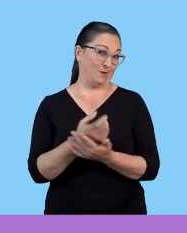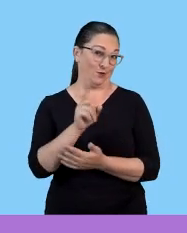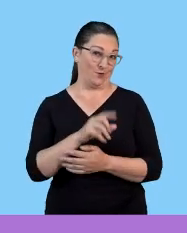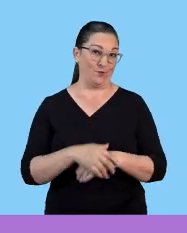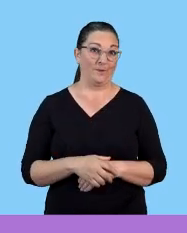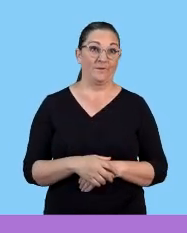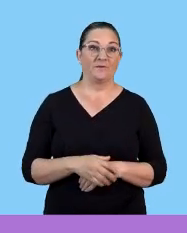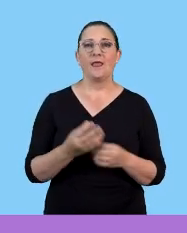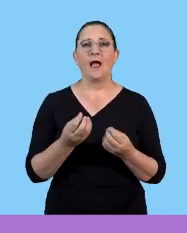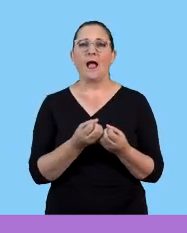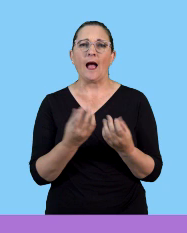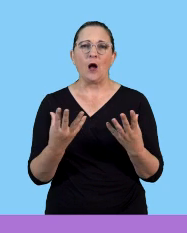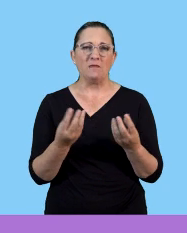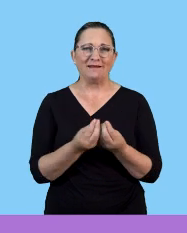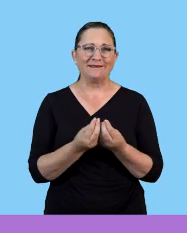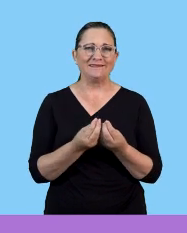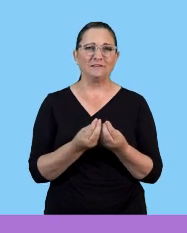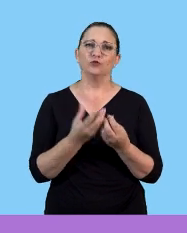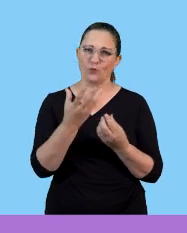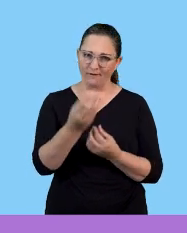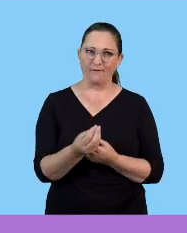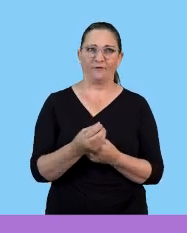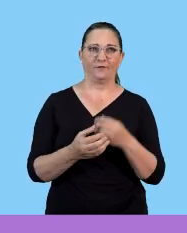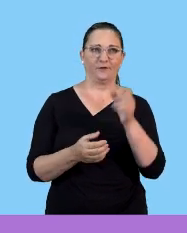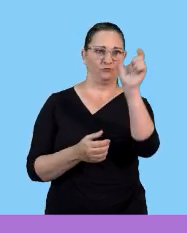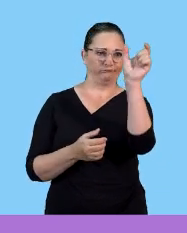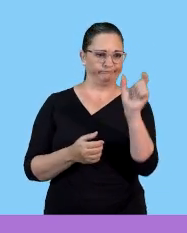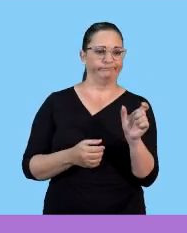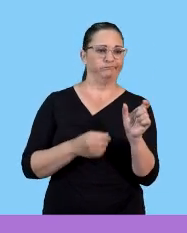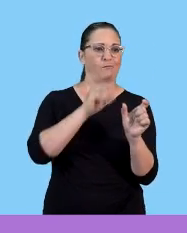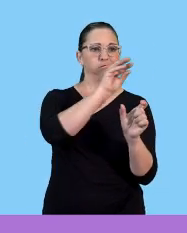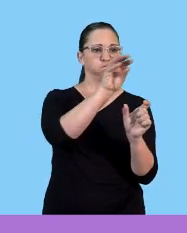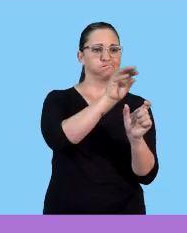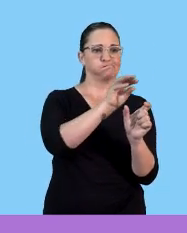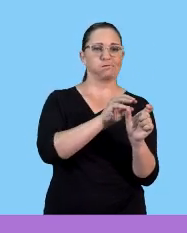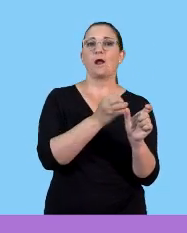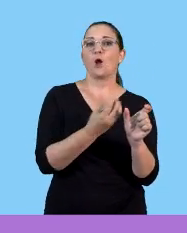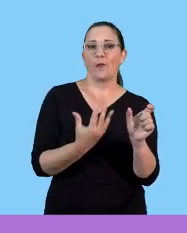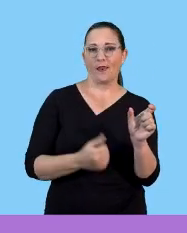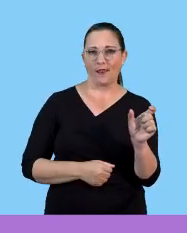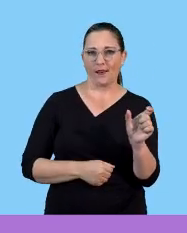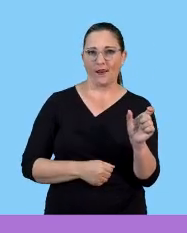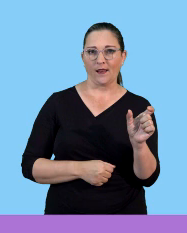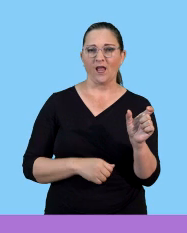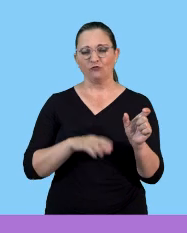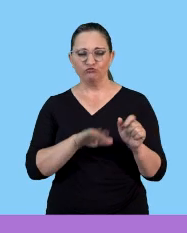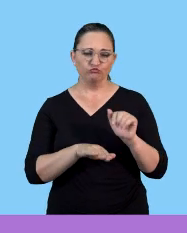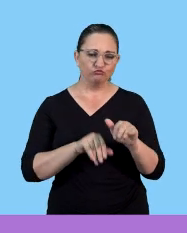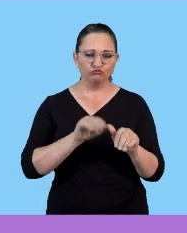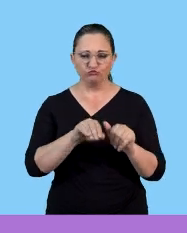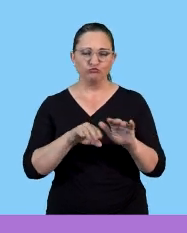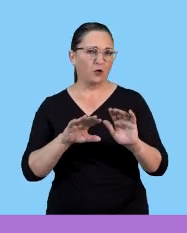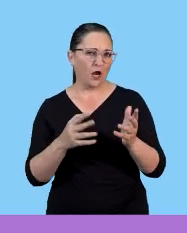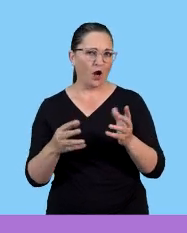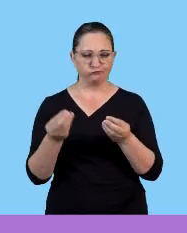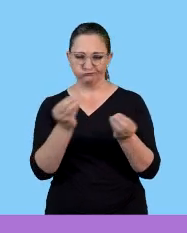example, we have the number of parts on this side, all right, being the left, and the steps